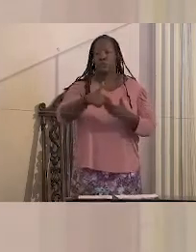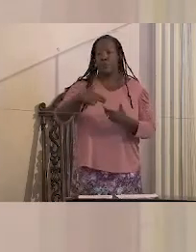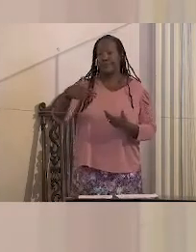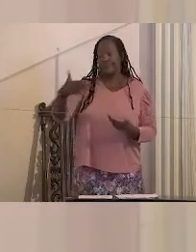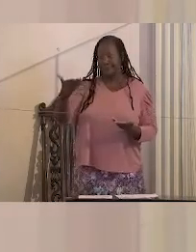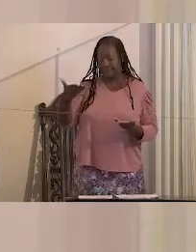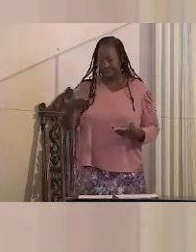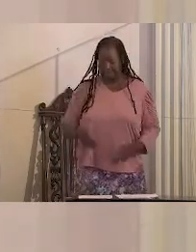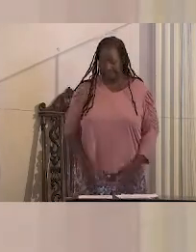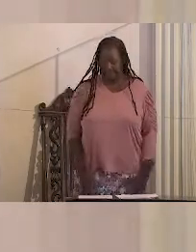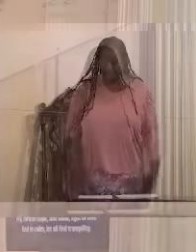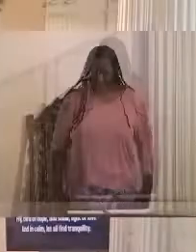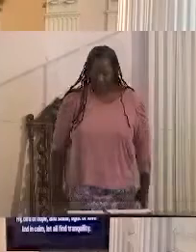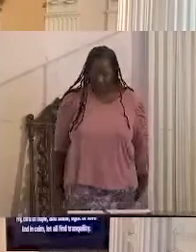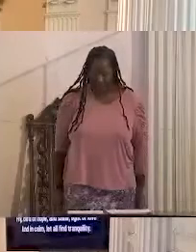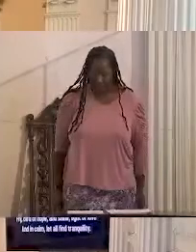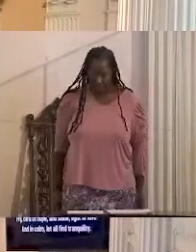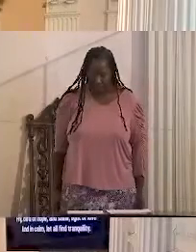hymn.